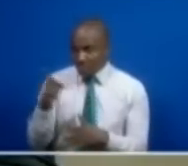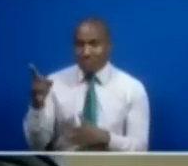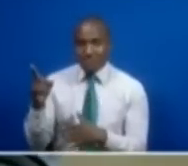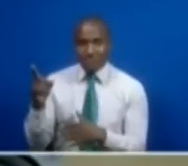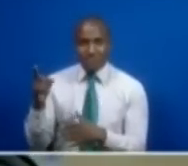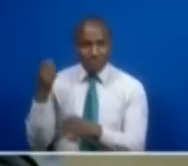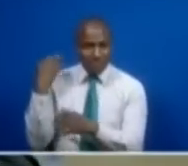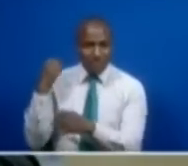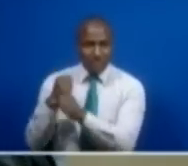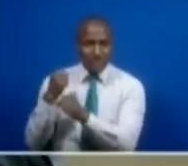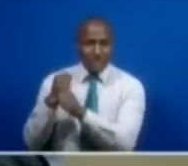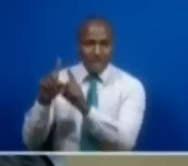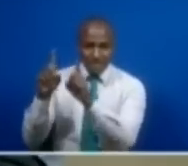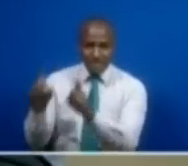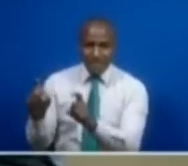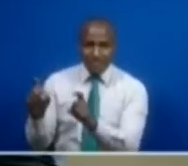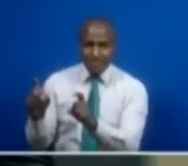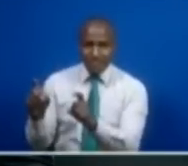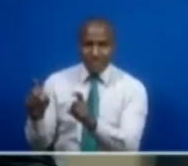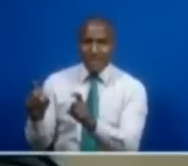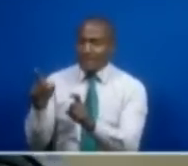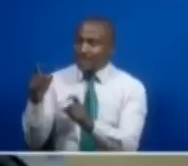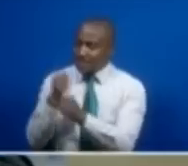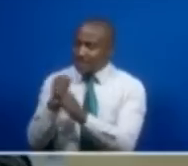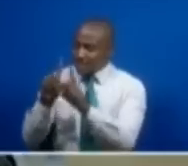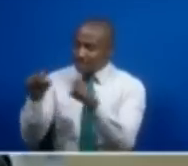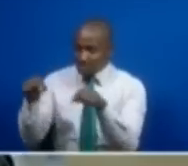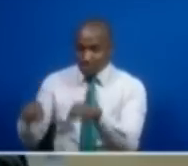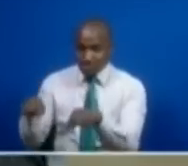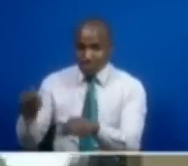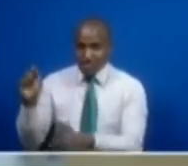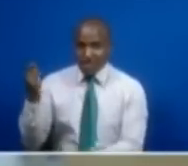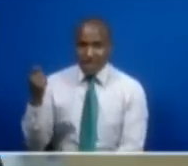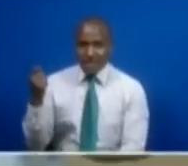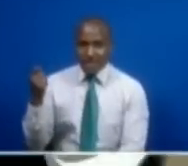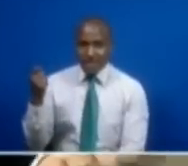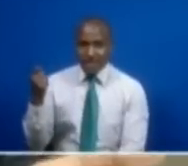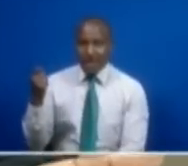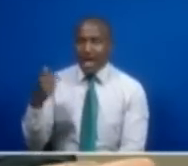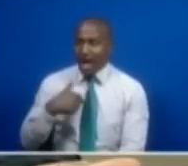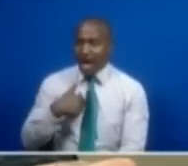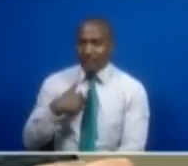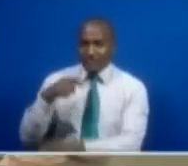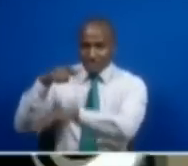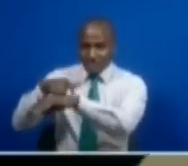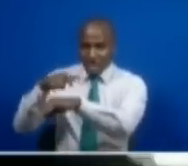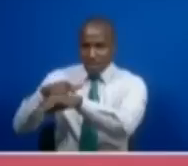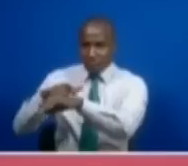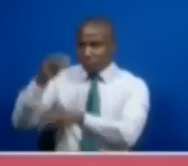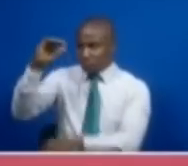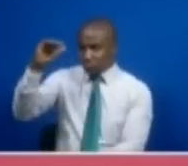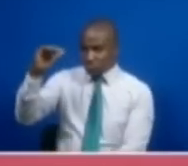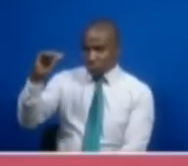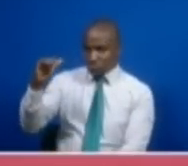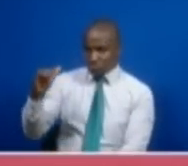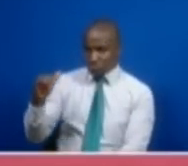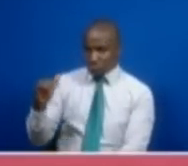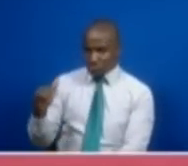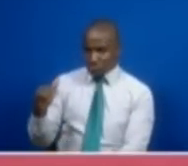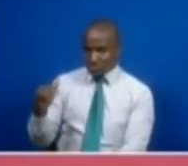exams, most of them in the Republic of Kenya, there was a timetable that was released by the